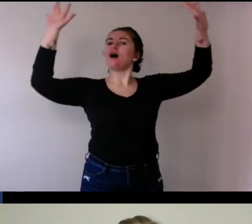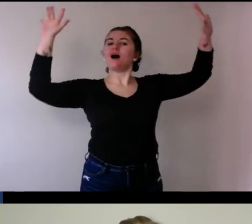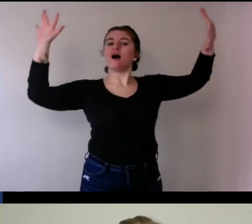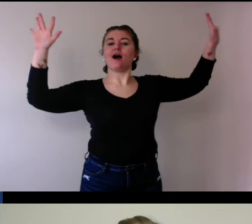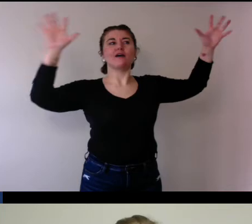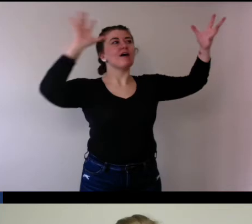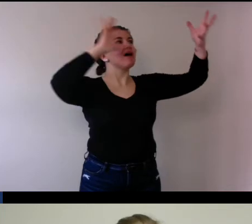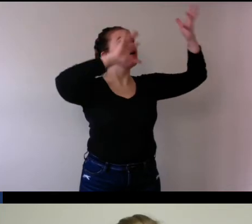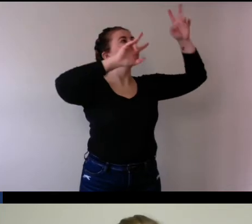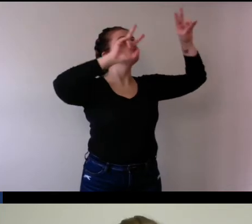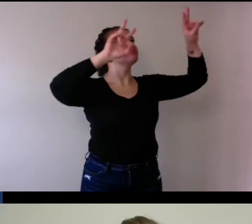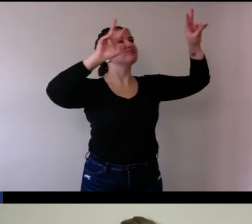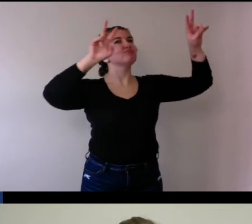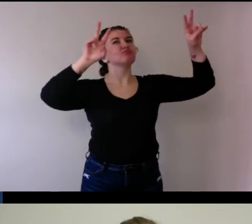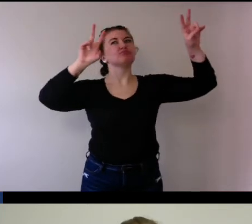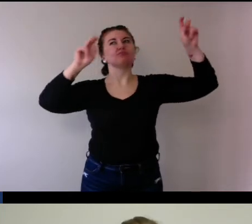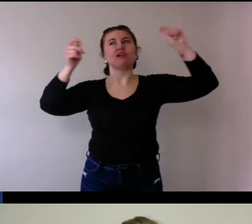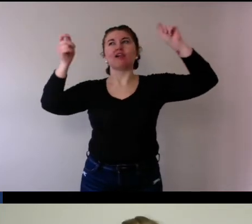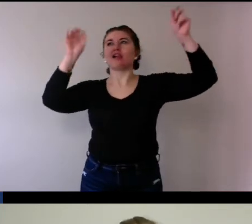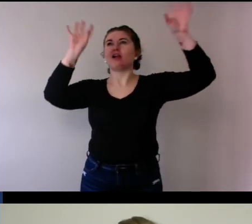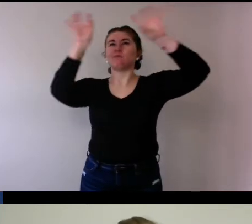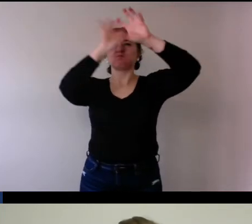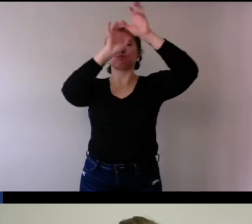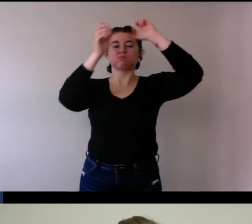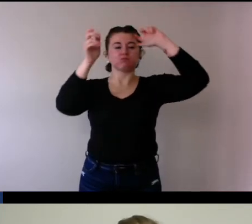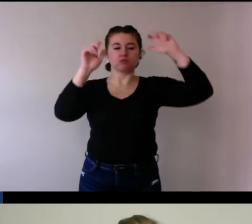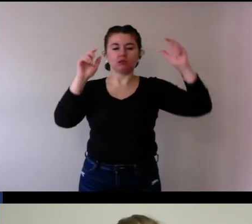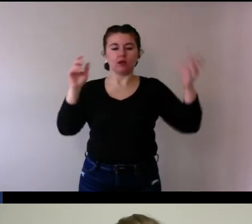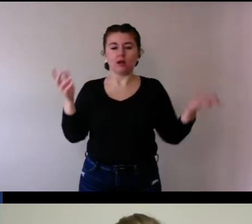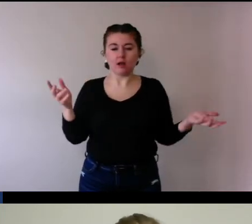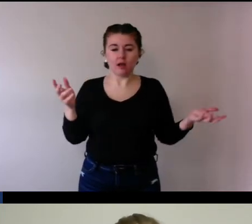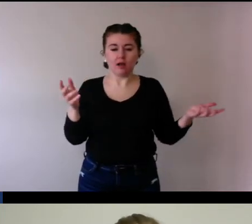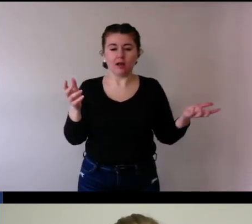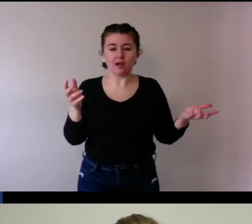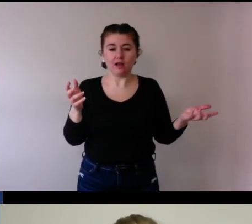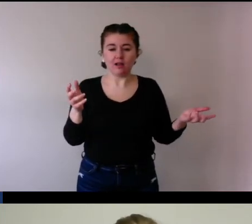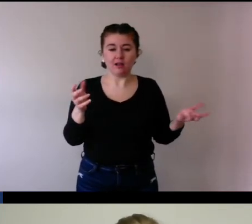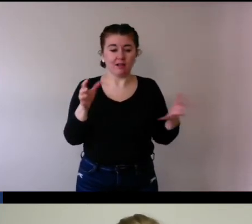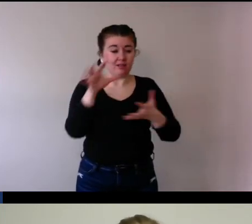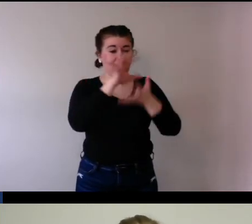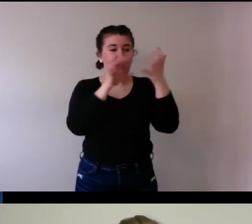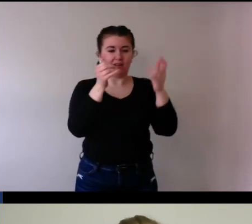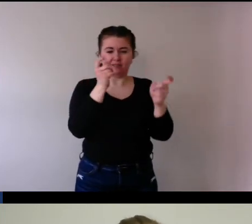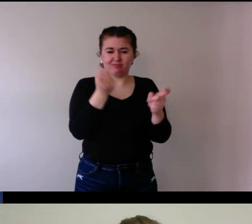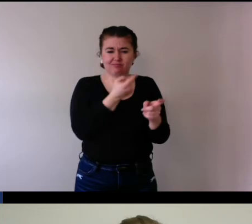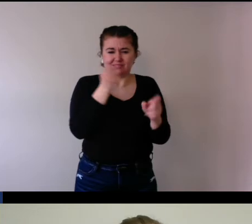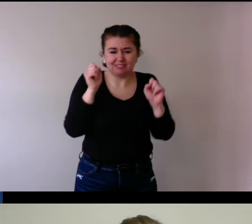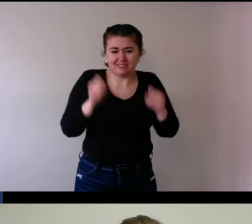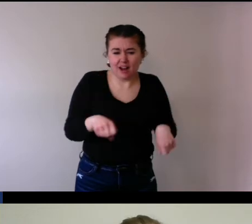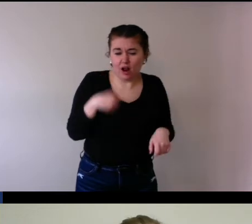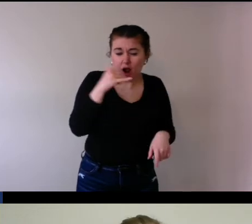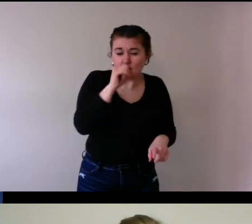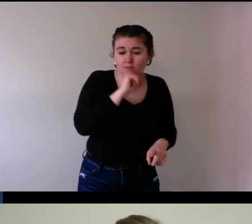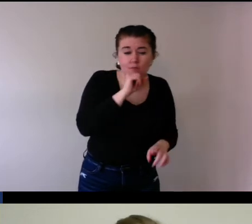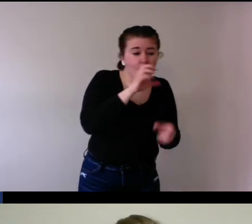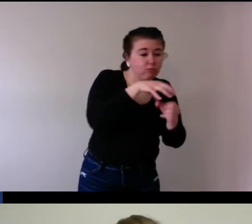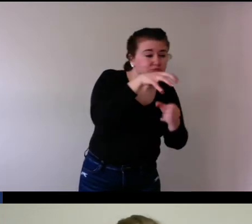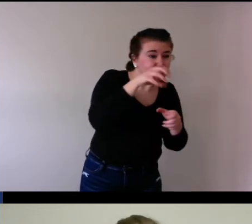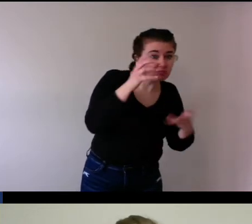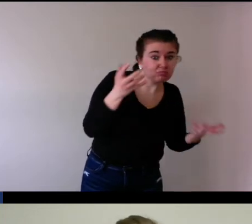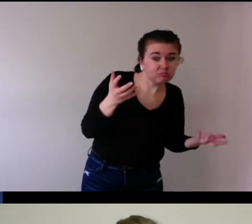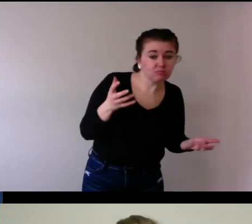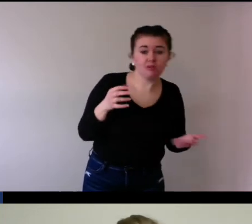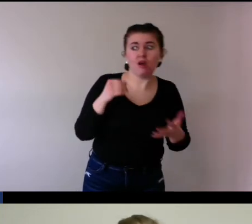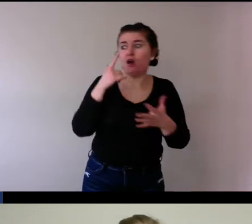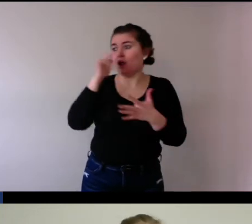shapes that clouds can make. Have you ever seen a cloud that looks like an ice cream cone or a